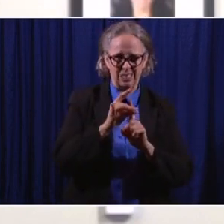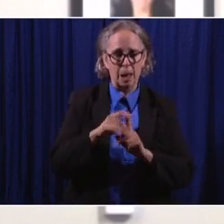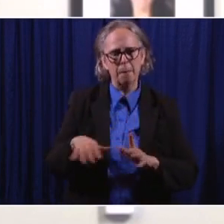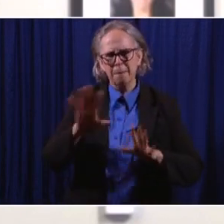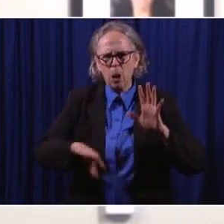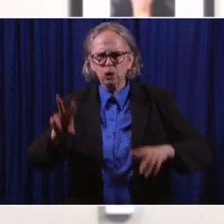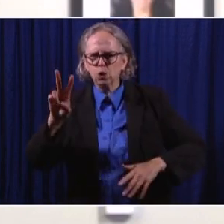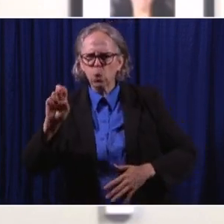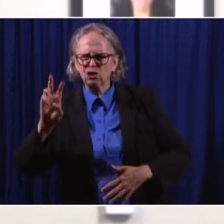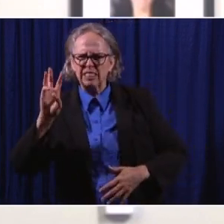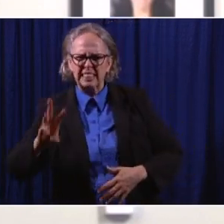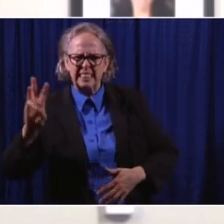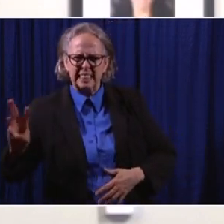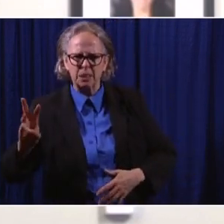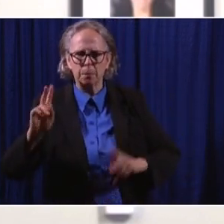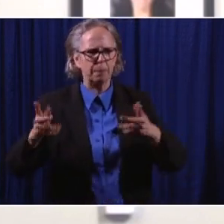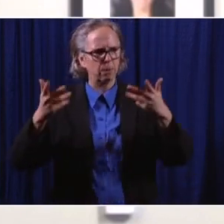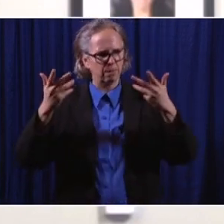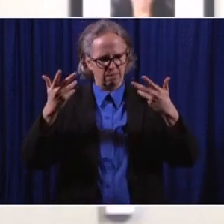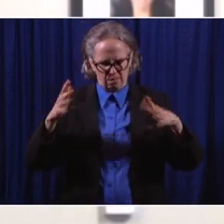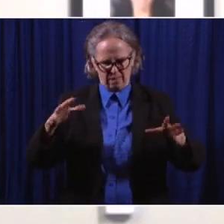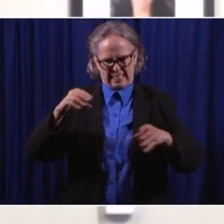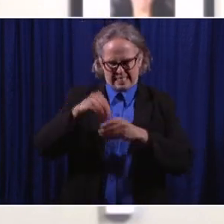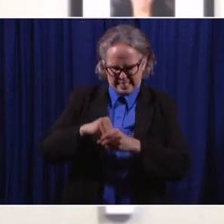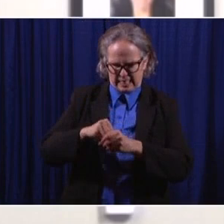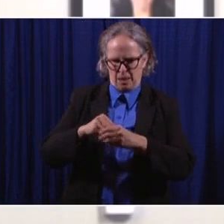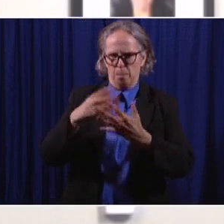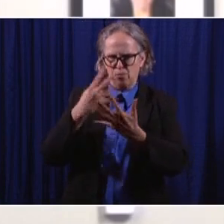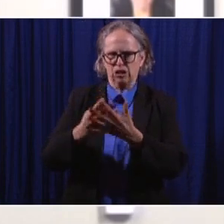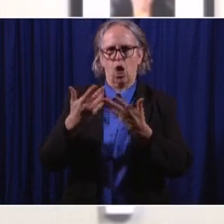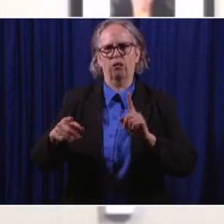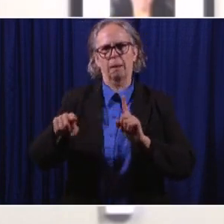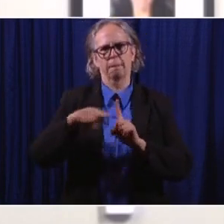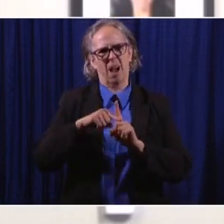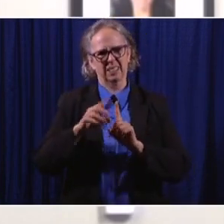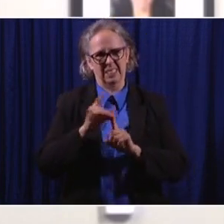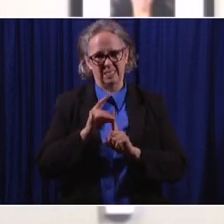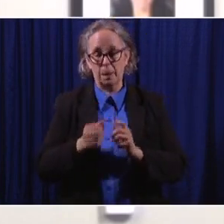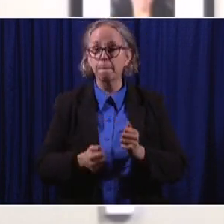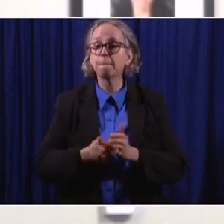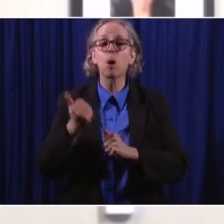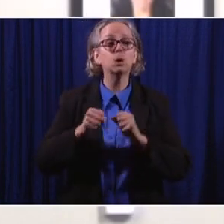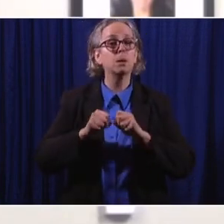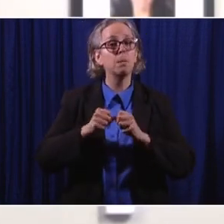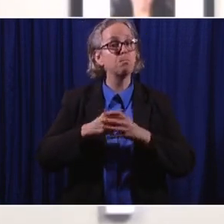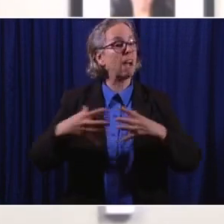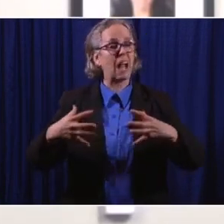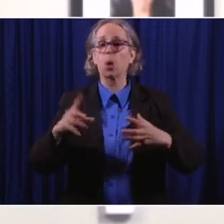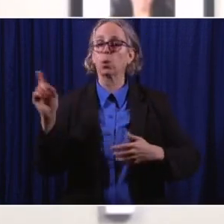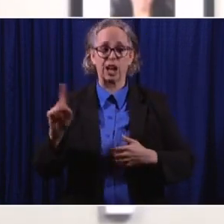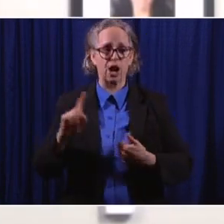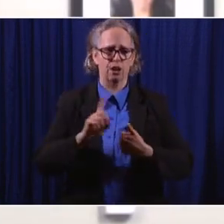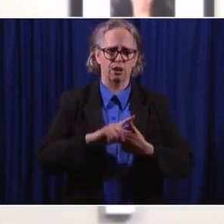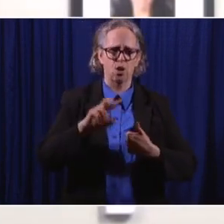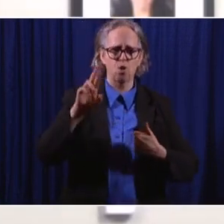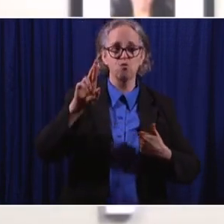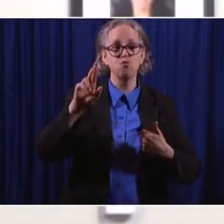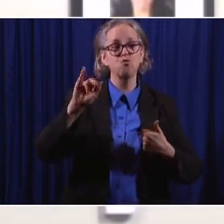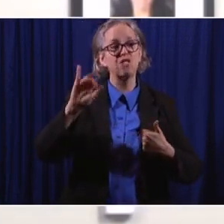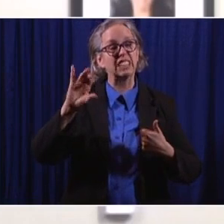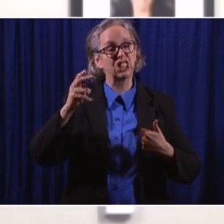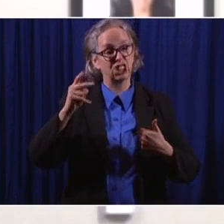currently positive. 3 of our prisons make up the majority of the positivity. That's Richland Correctional Institution, which you just